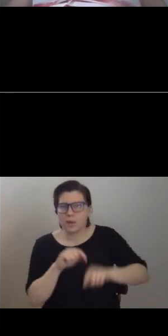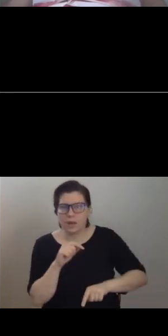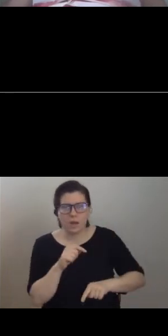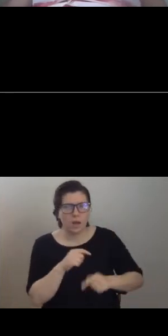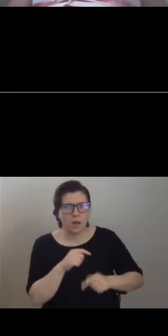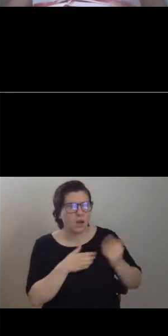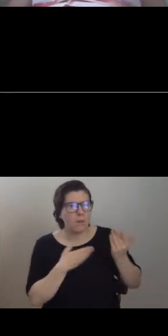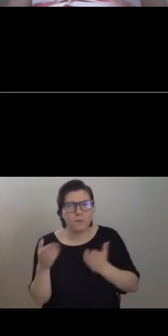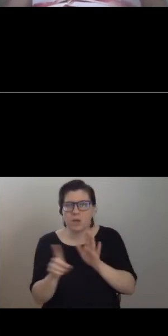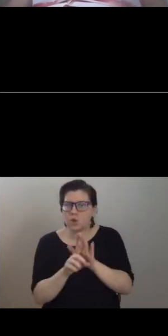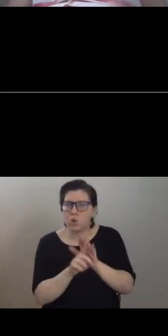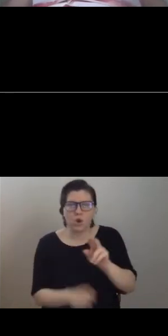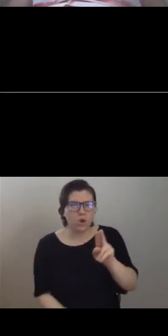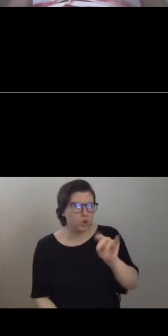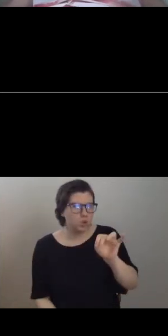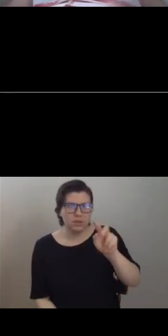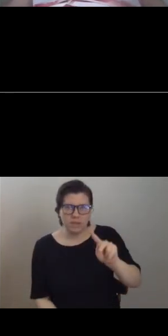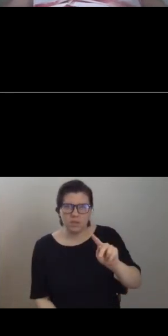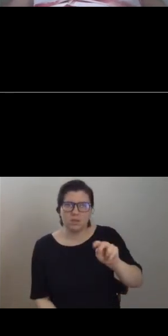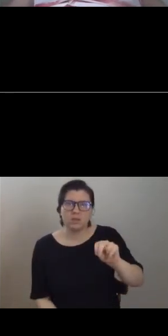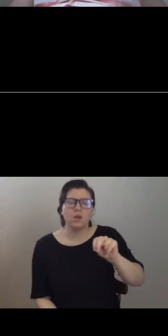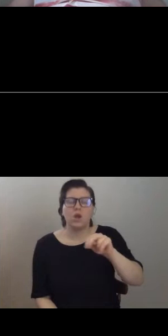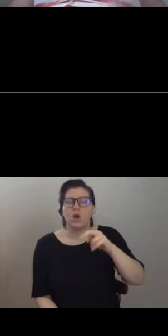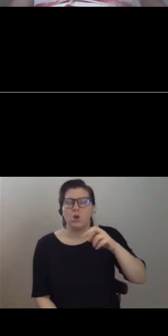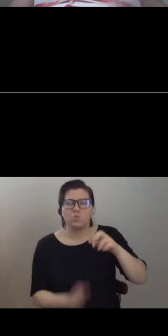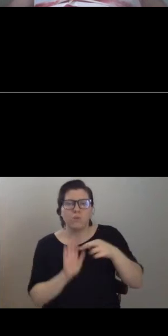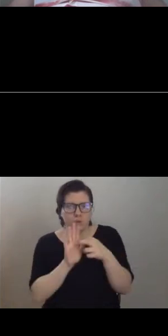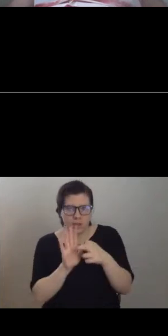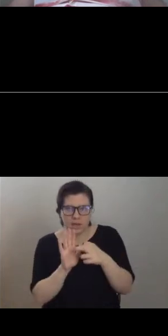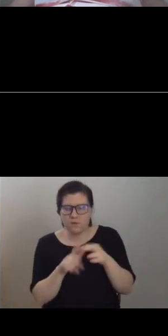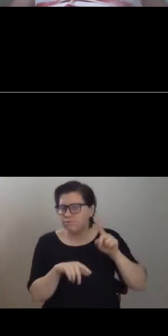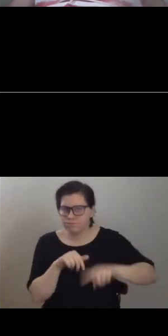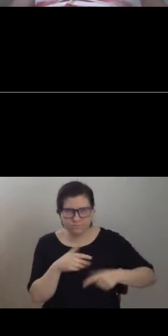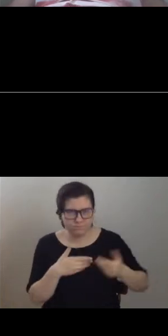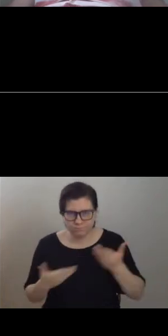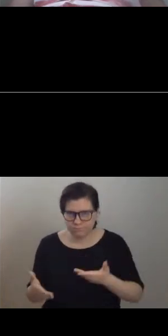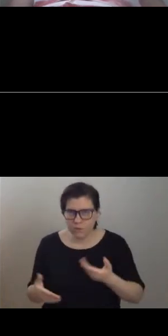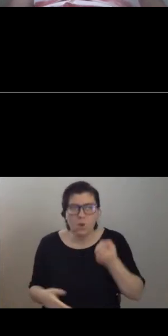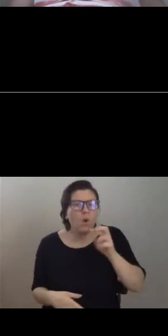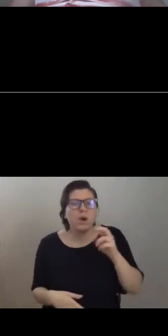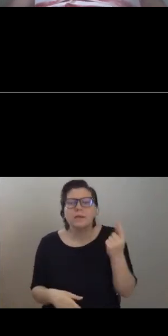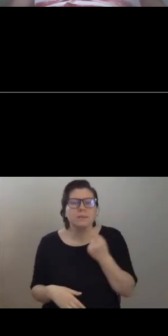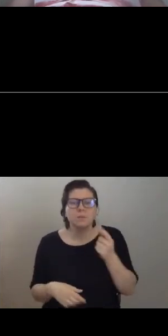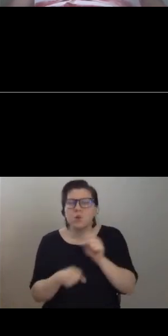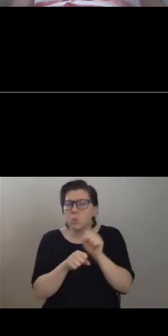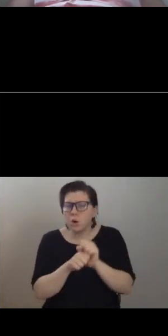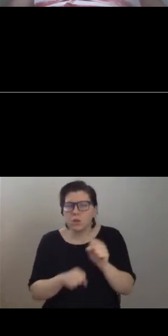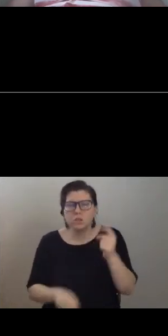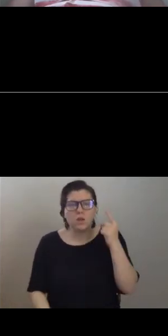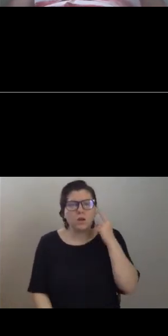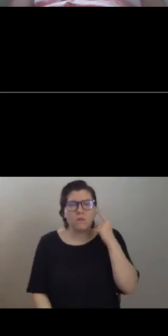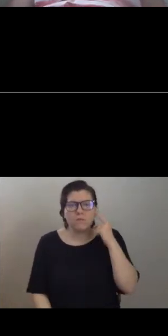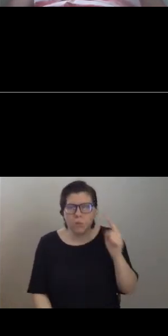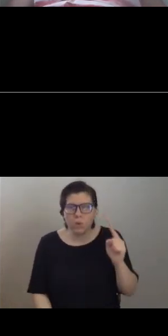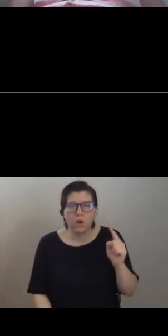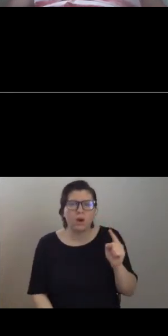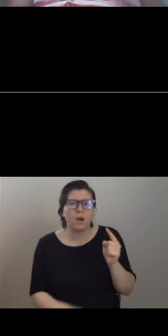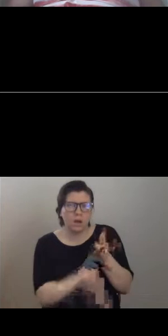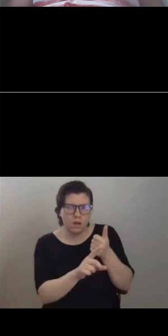your union representative in with you, or you may not take someone that works for one of the major